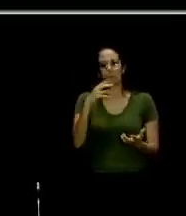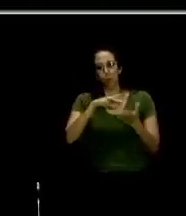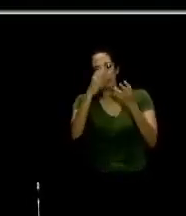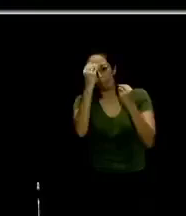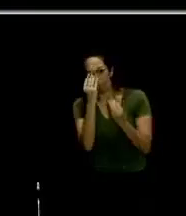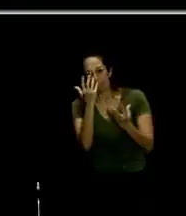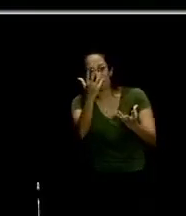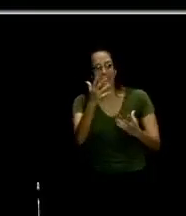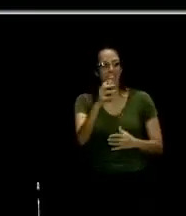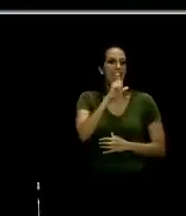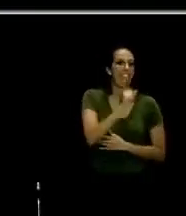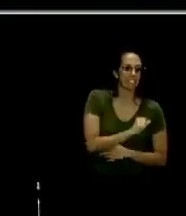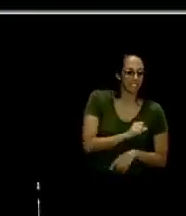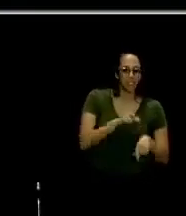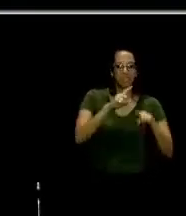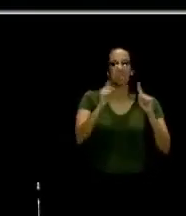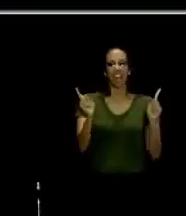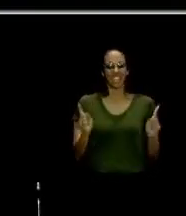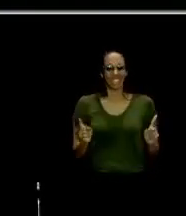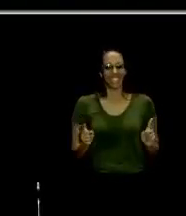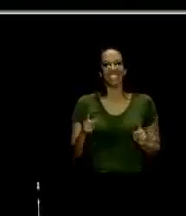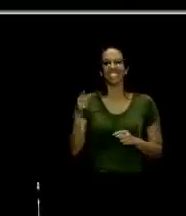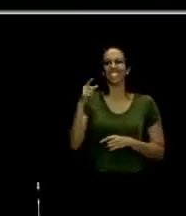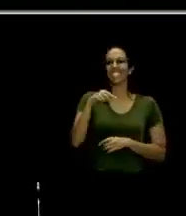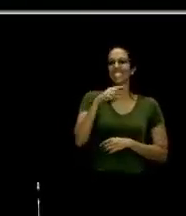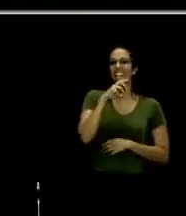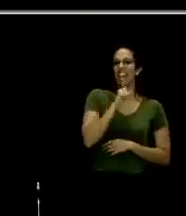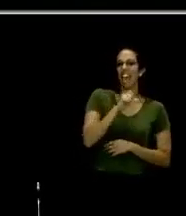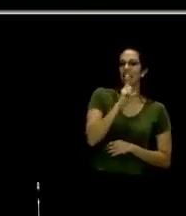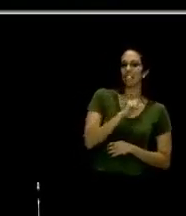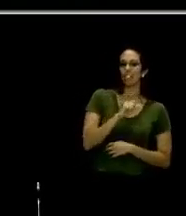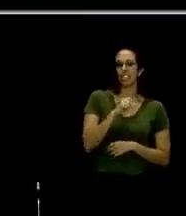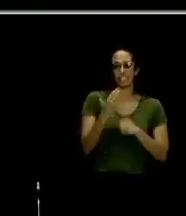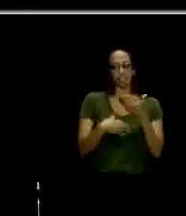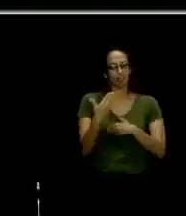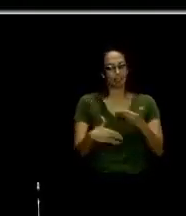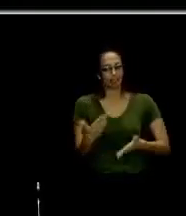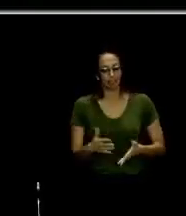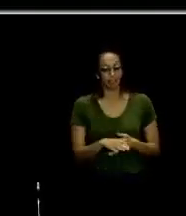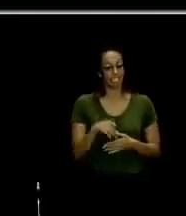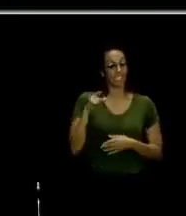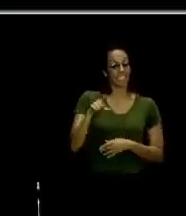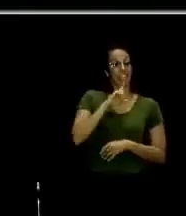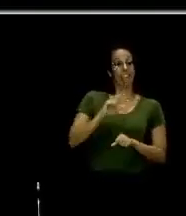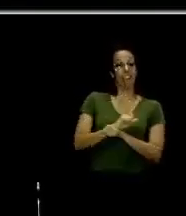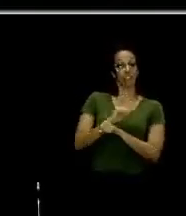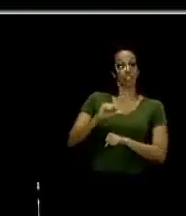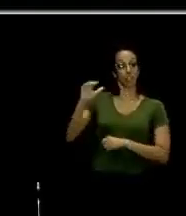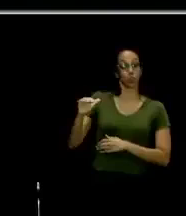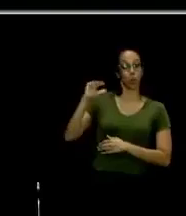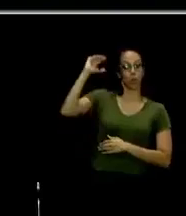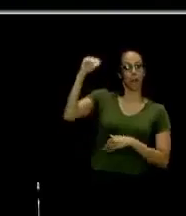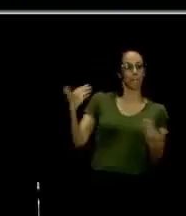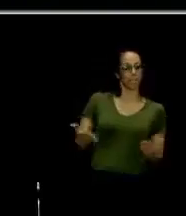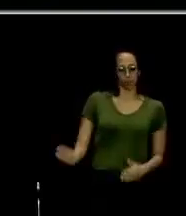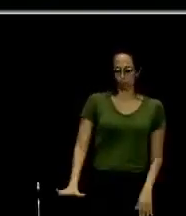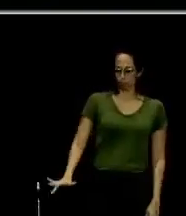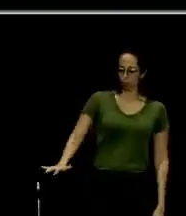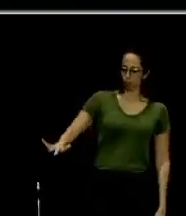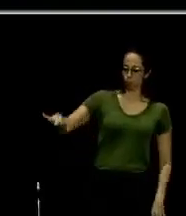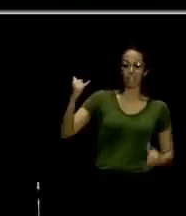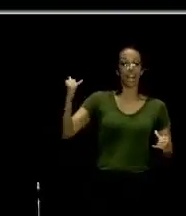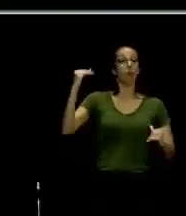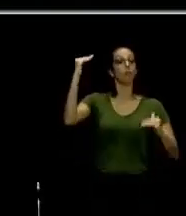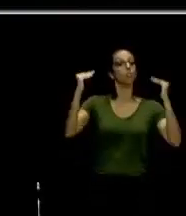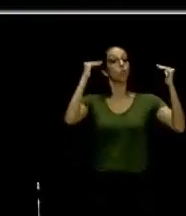him, but he's aging himself. He's actually grown up here at the Family Cafe, and now he's an adult